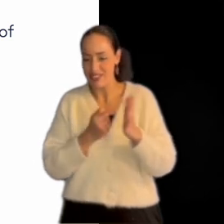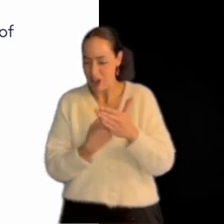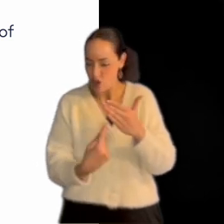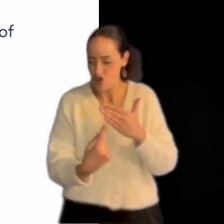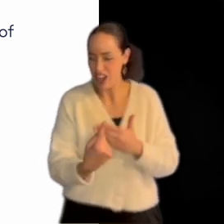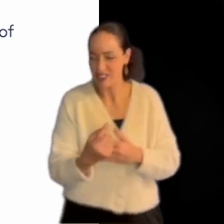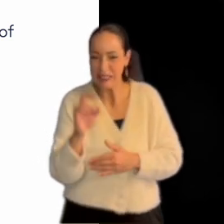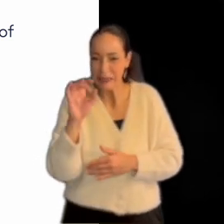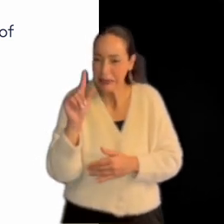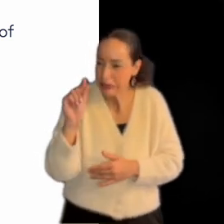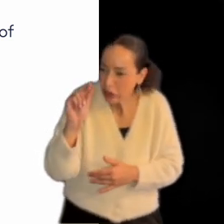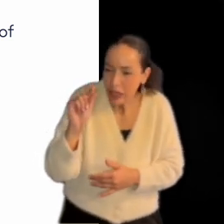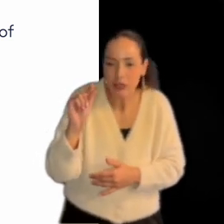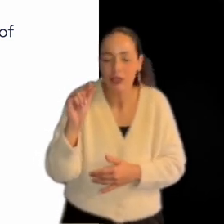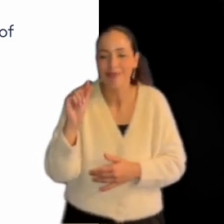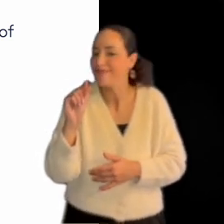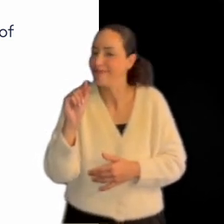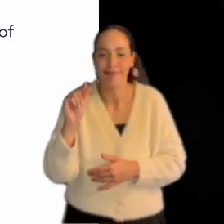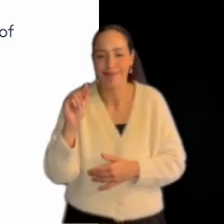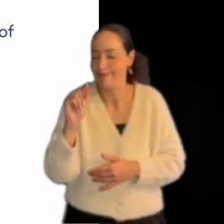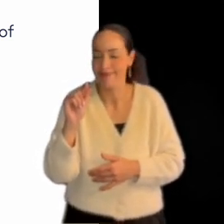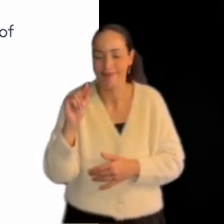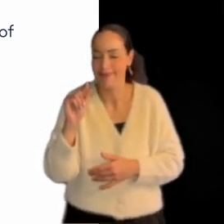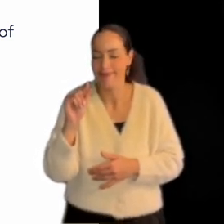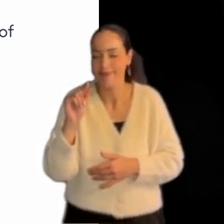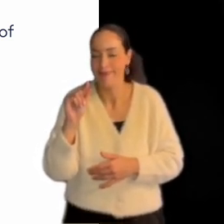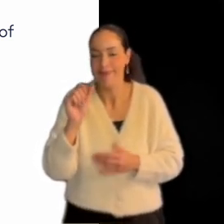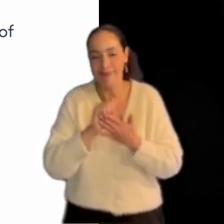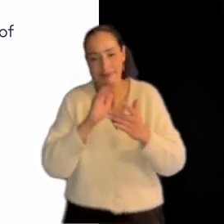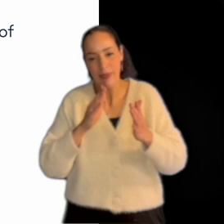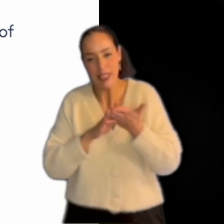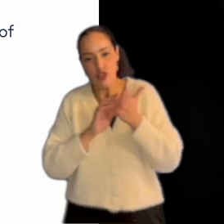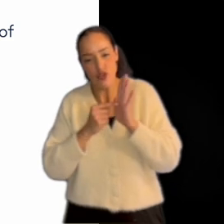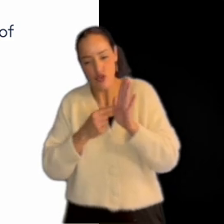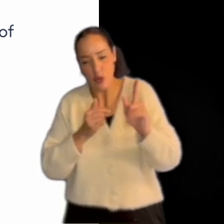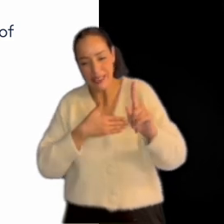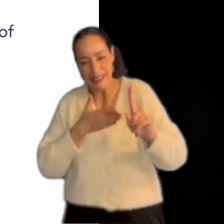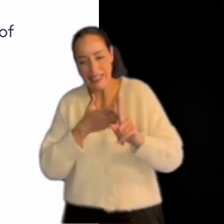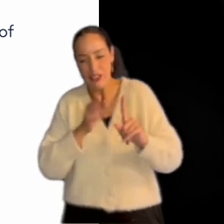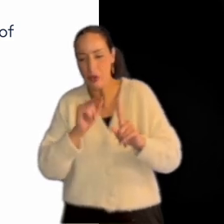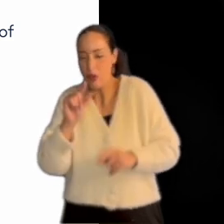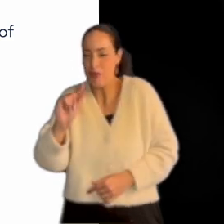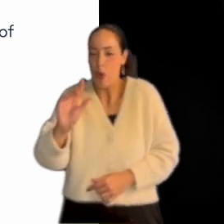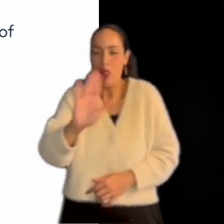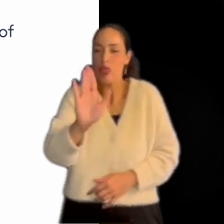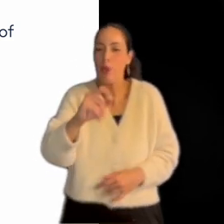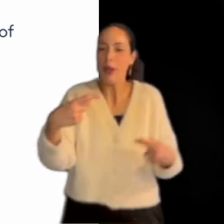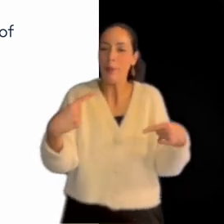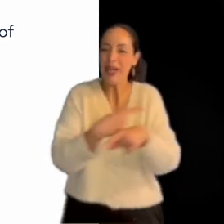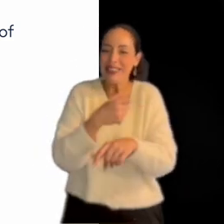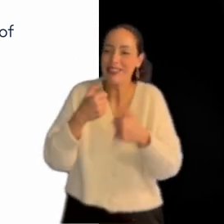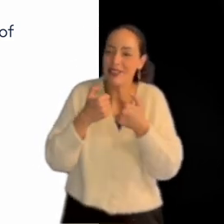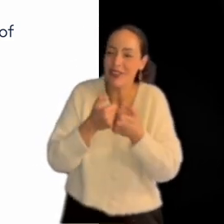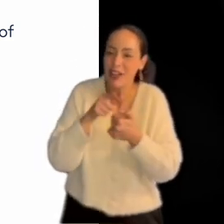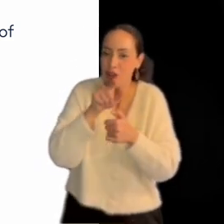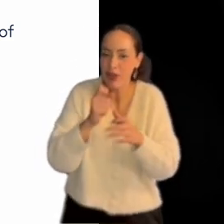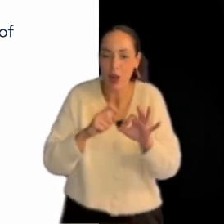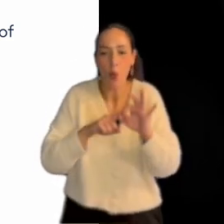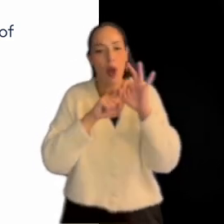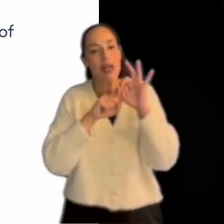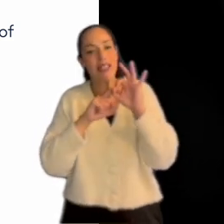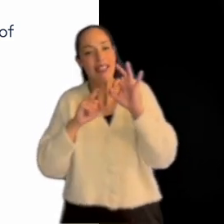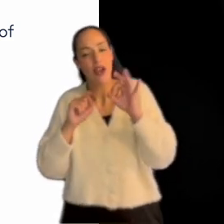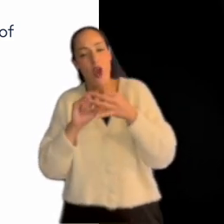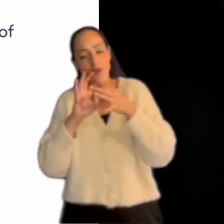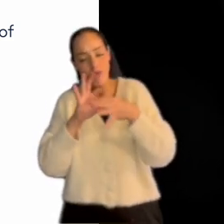underestimates our impact. It misses the value of those qualities of reconnection and the effect of being able to bear witness and remain present.